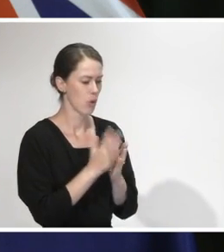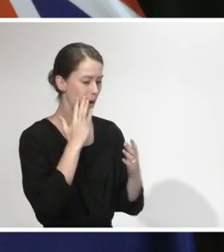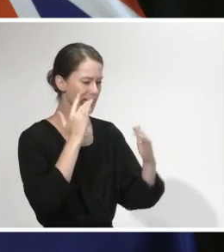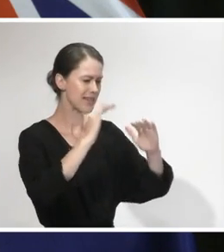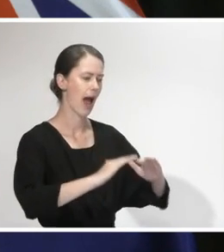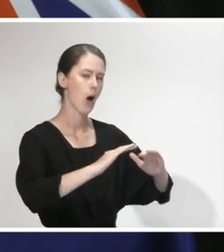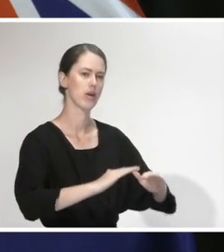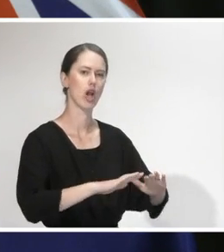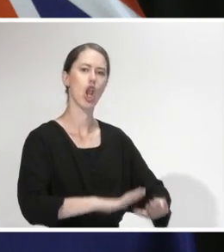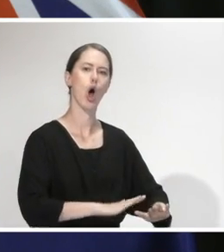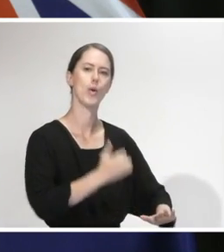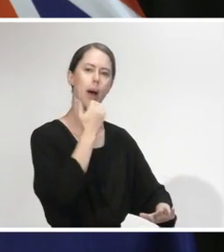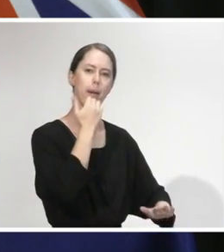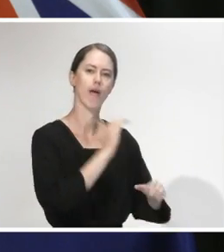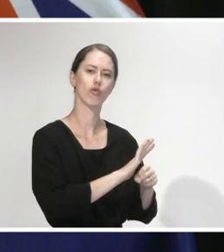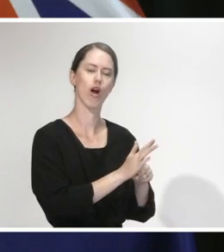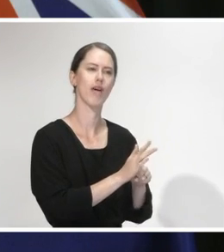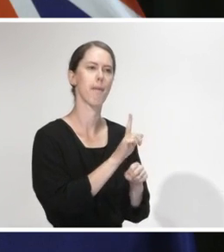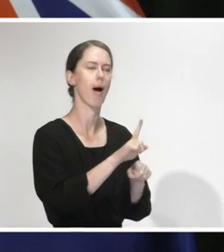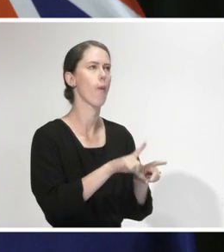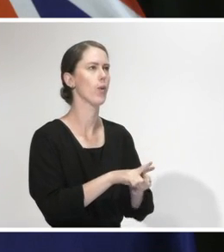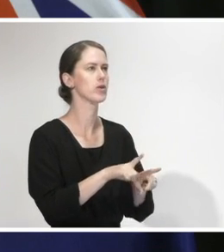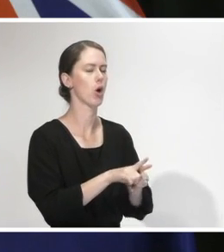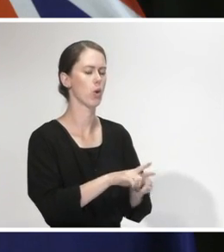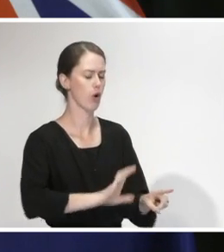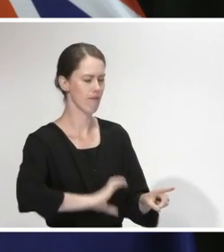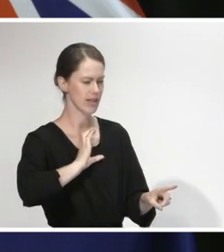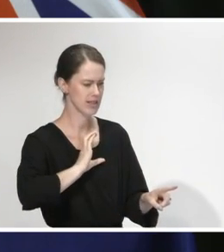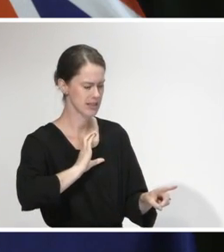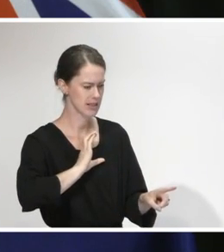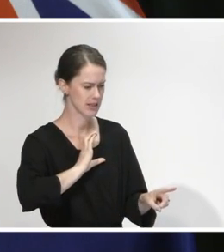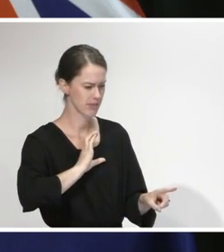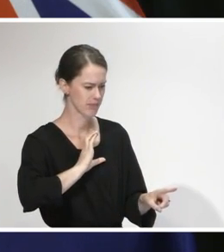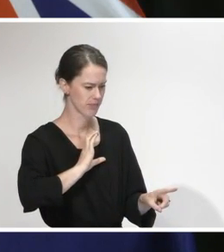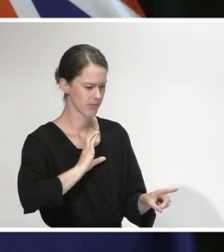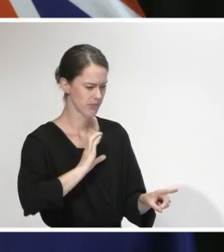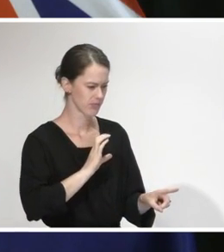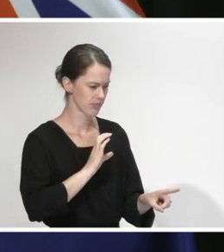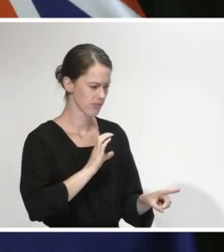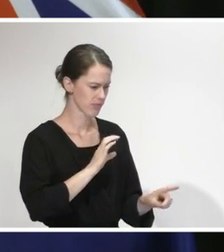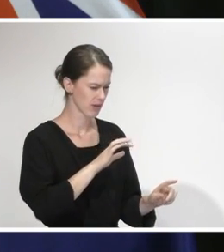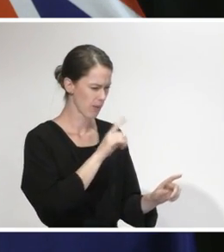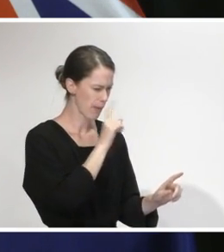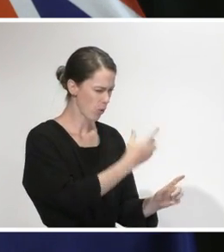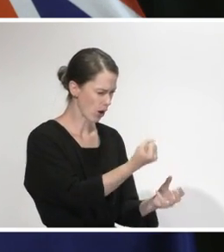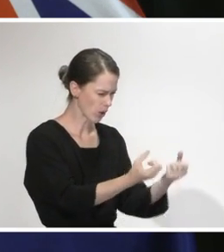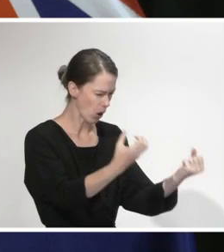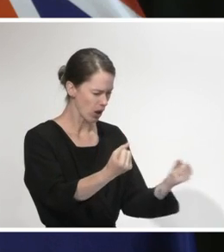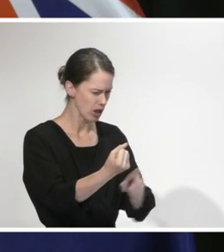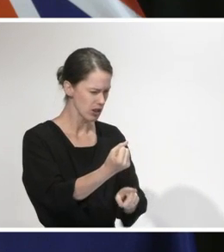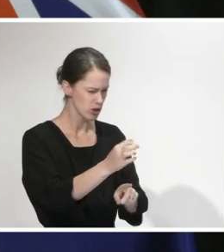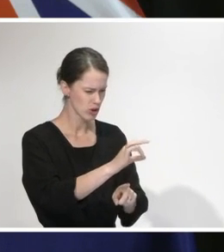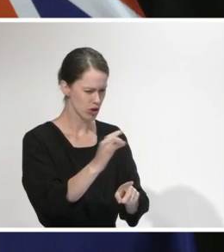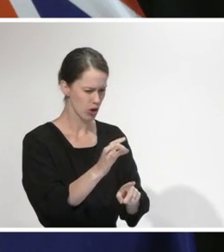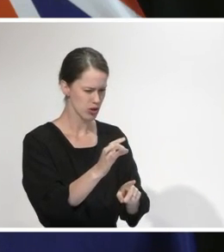that, not just the low number of cases, but are confident that through our testing, we're not identifying further cases that